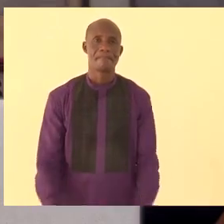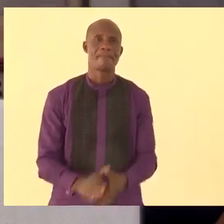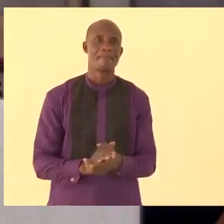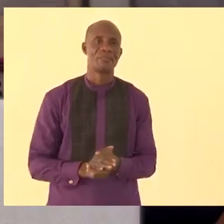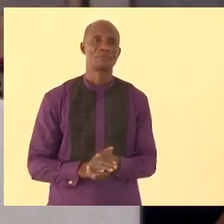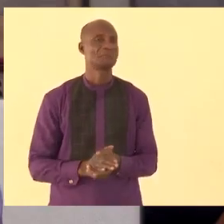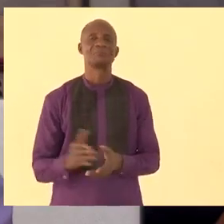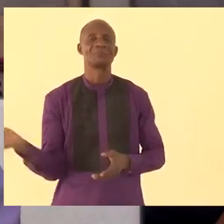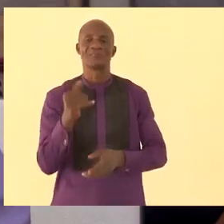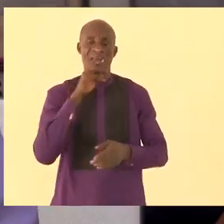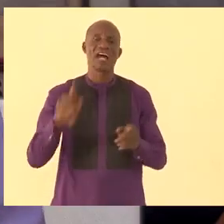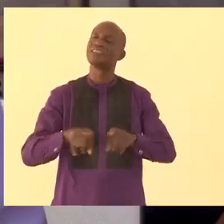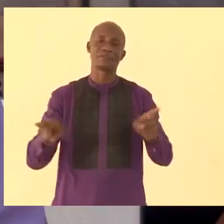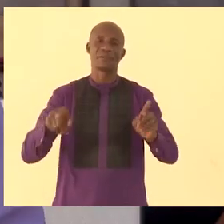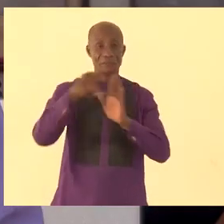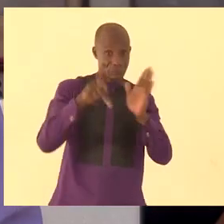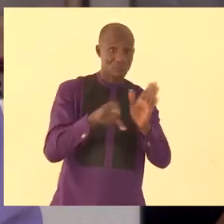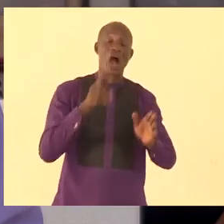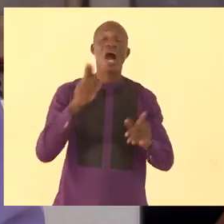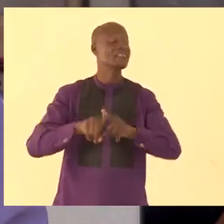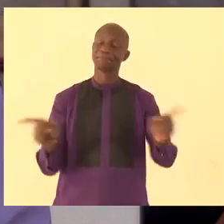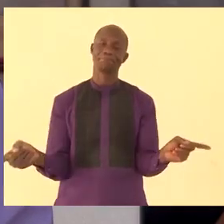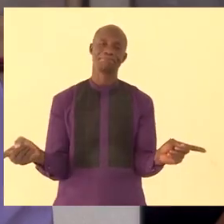And the parameters are different. The principles are different.